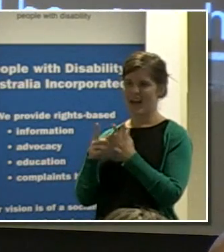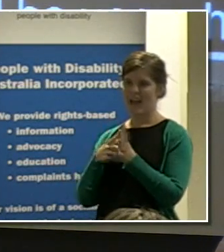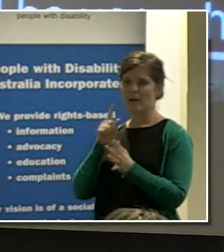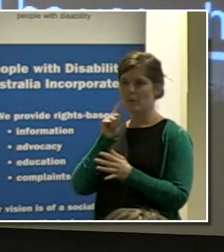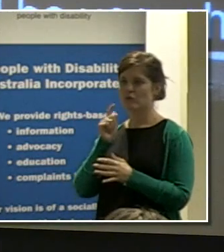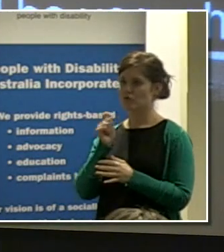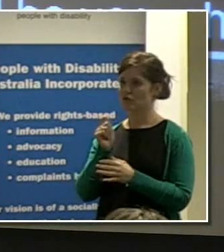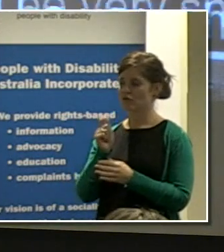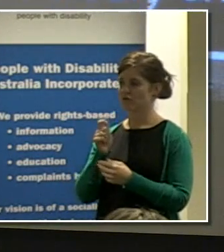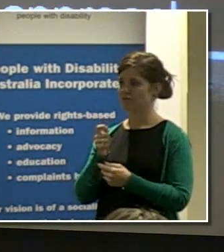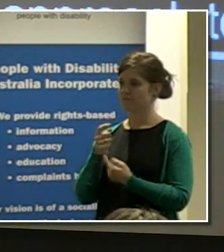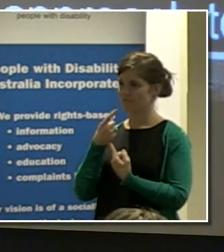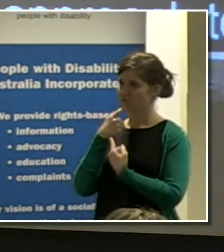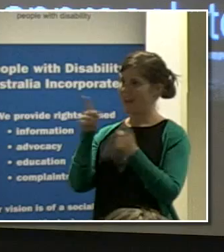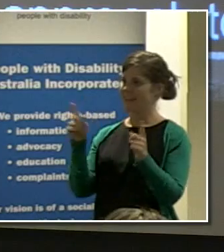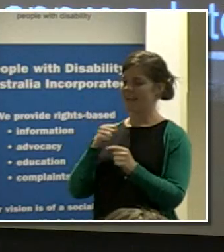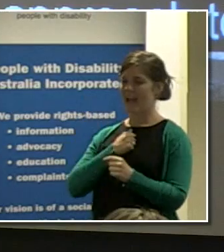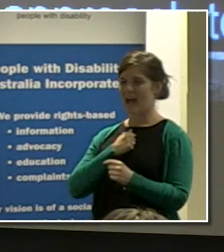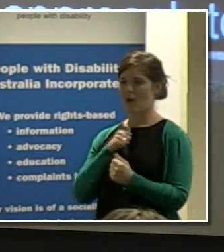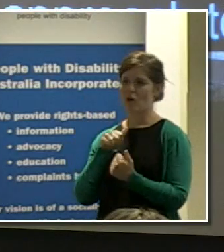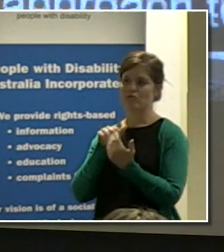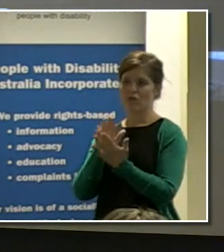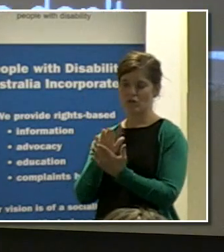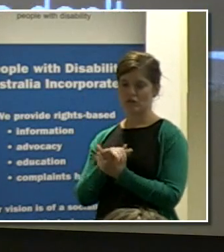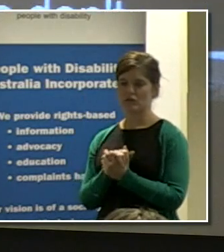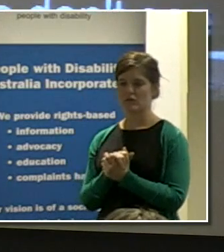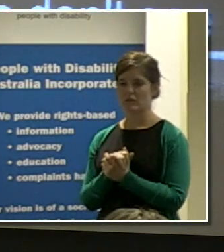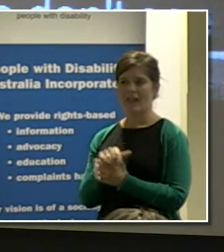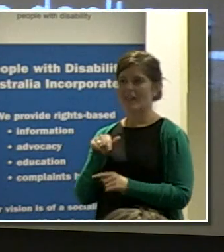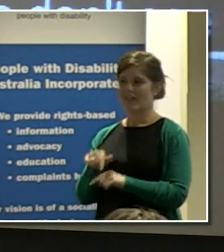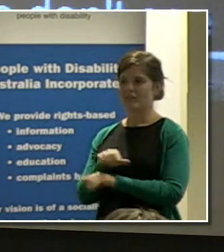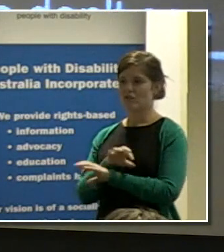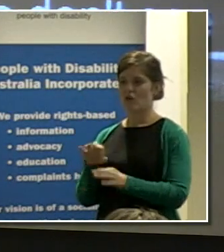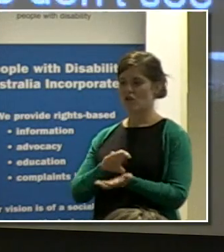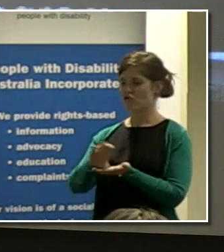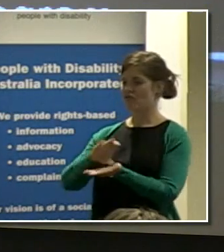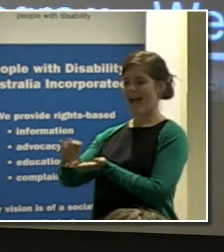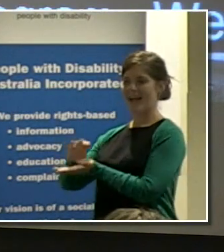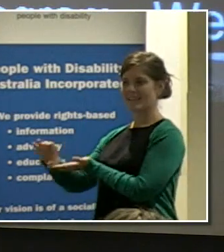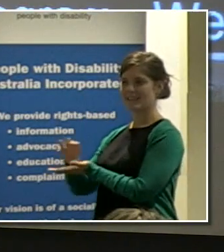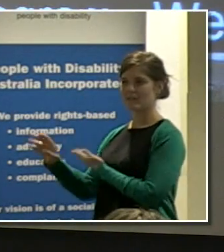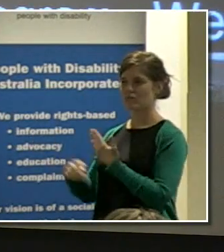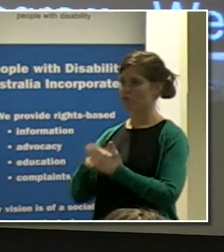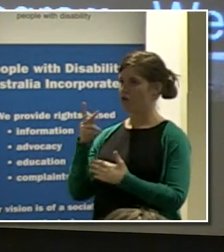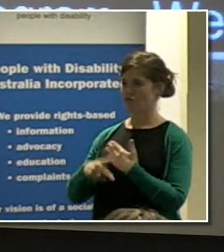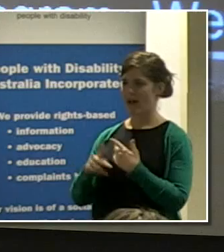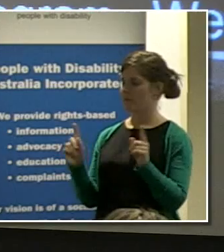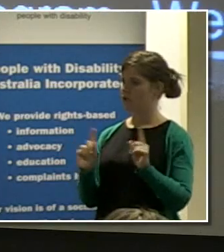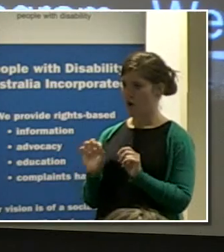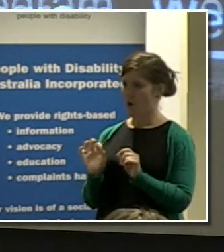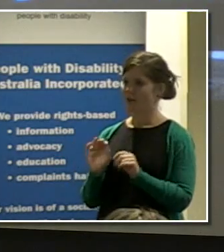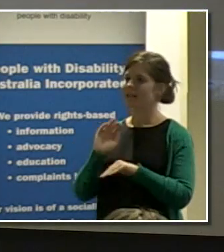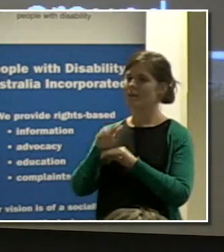to commissioning. We don't see this as a grants program. We want to make this around commissioning